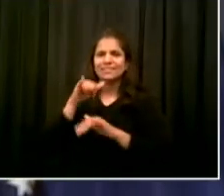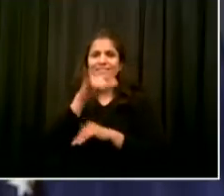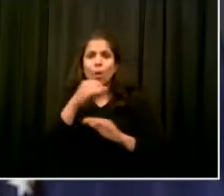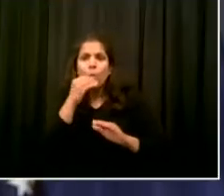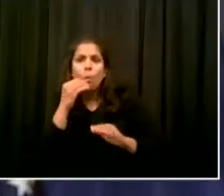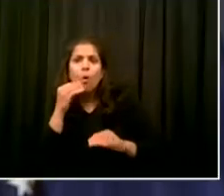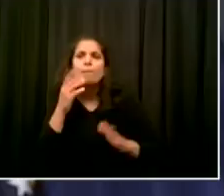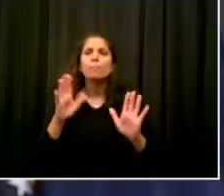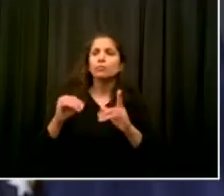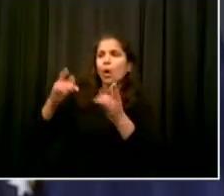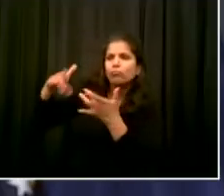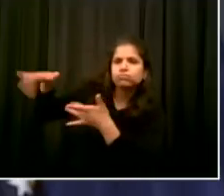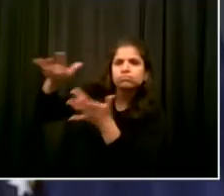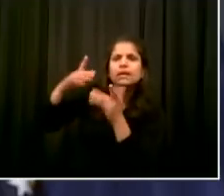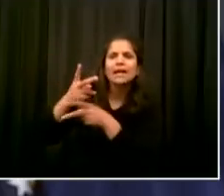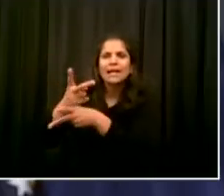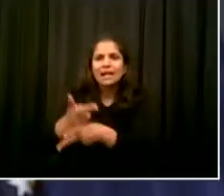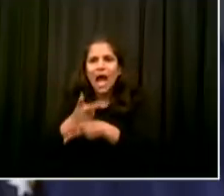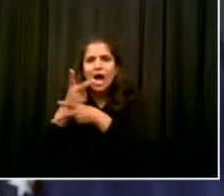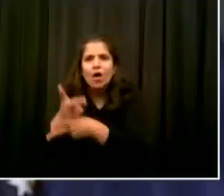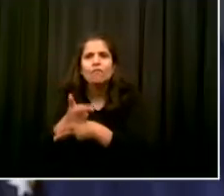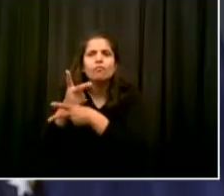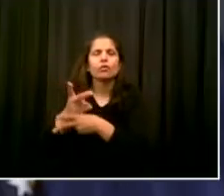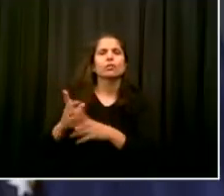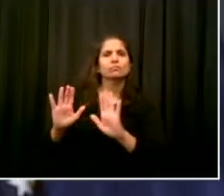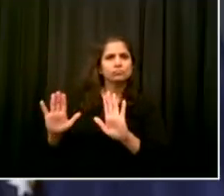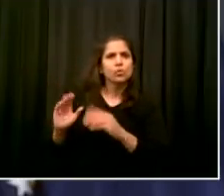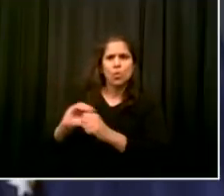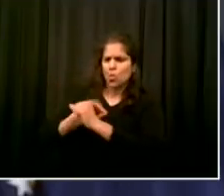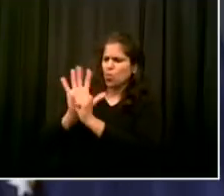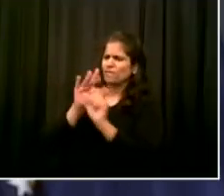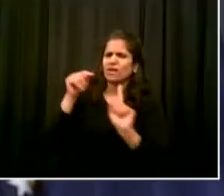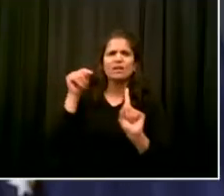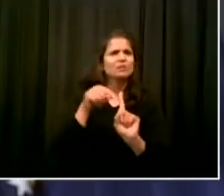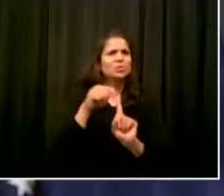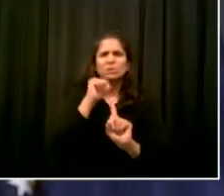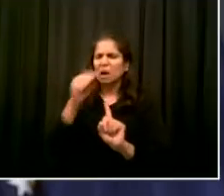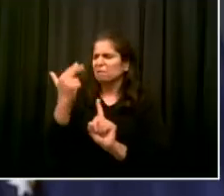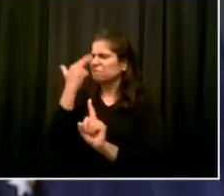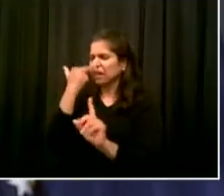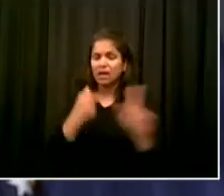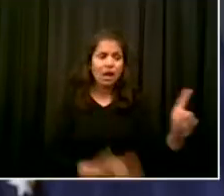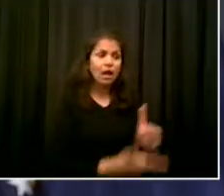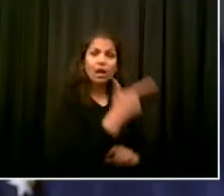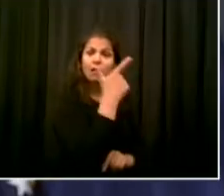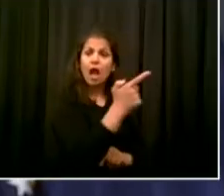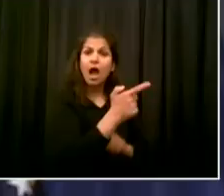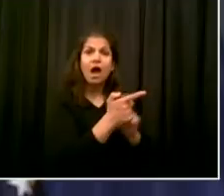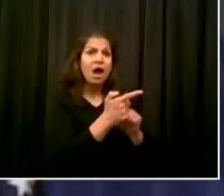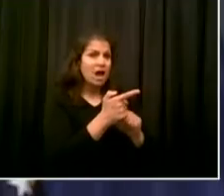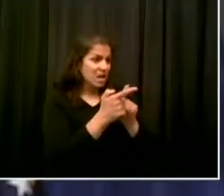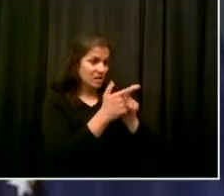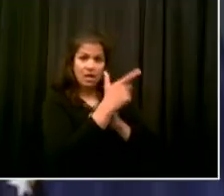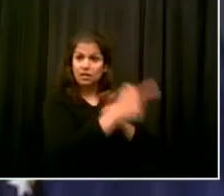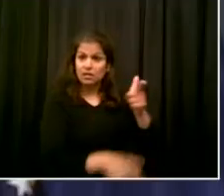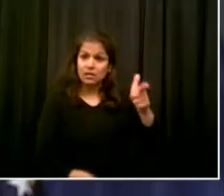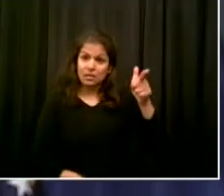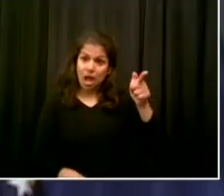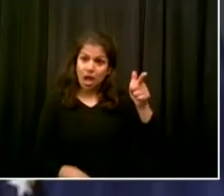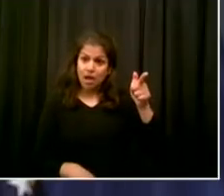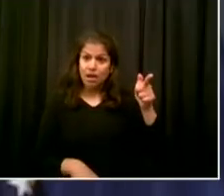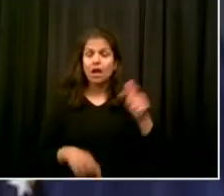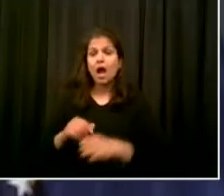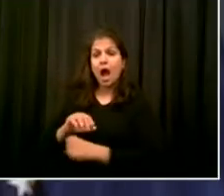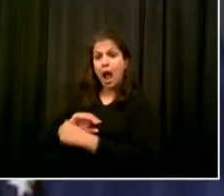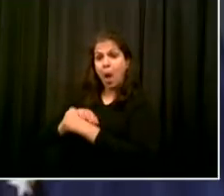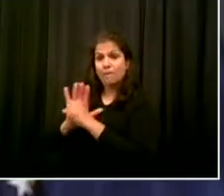and how it should be done. And so these are the things that they do on a regular basis that really transcend just what we see in terms of the